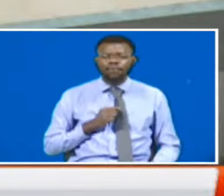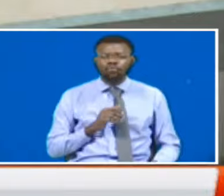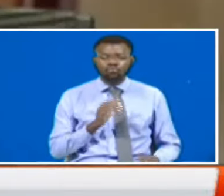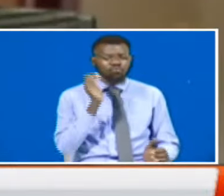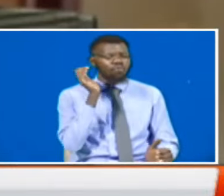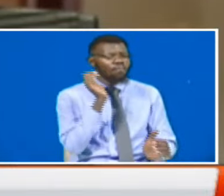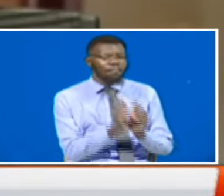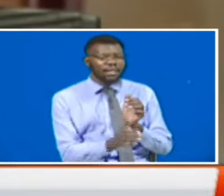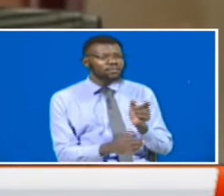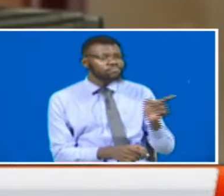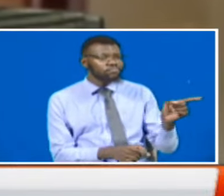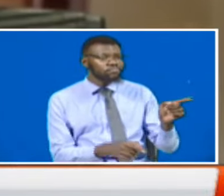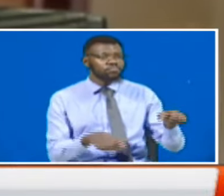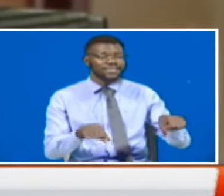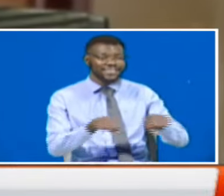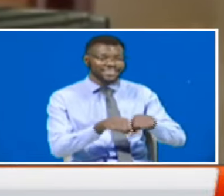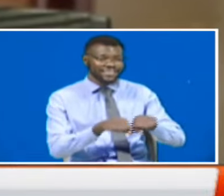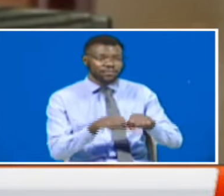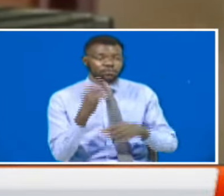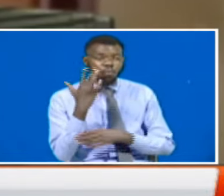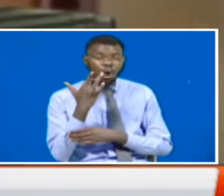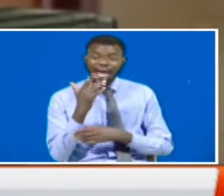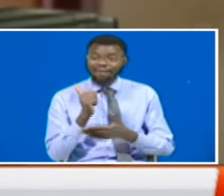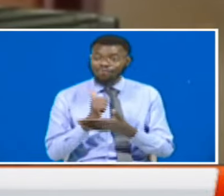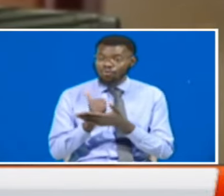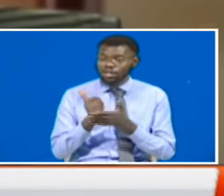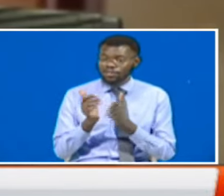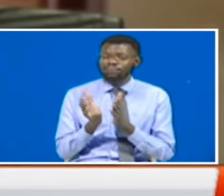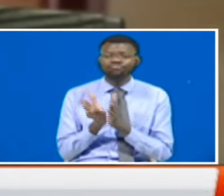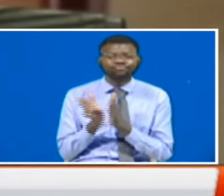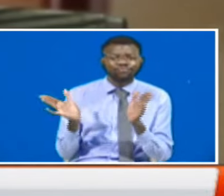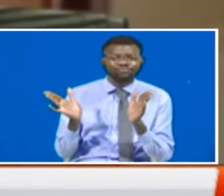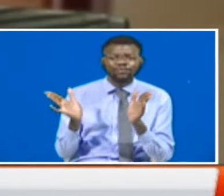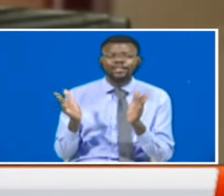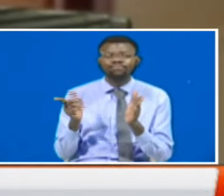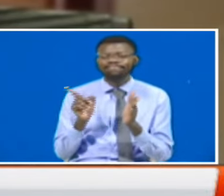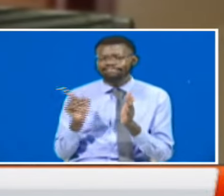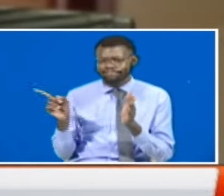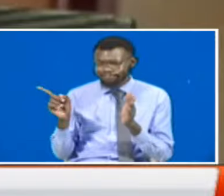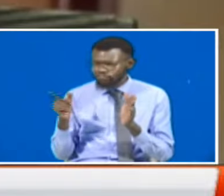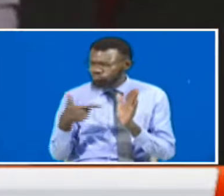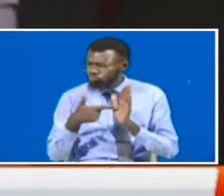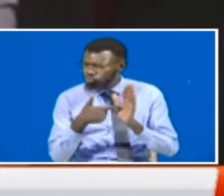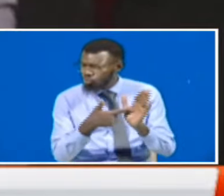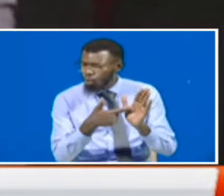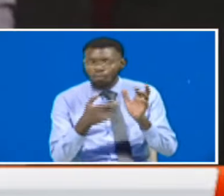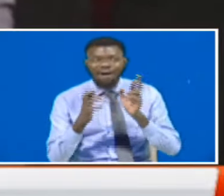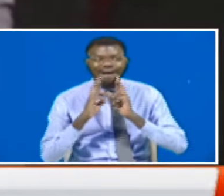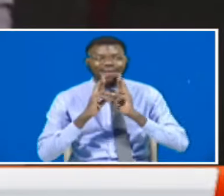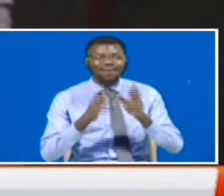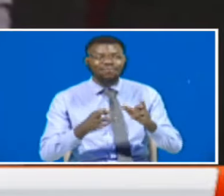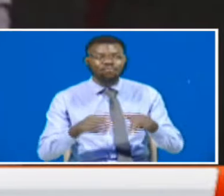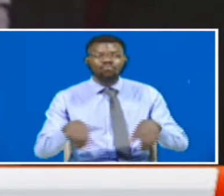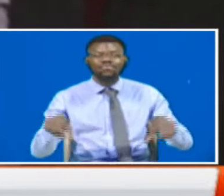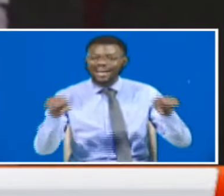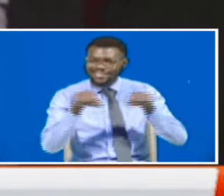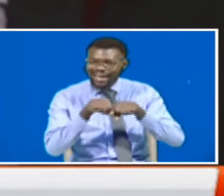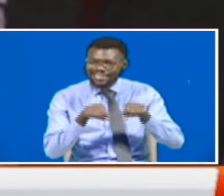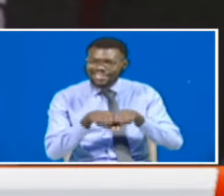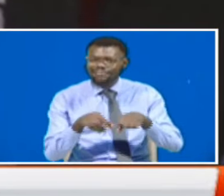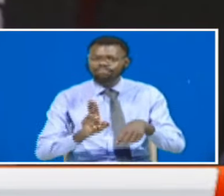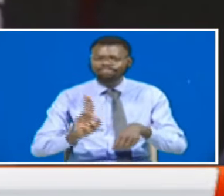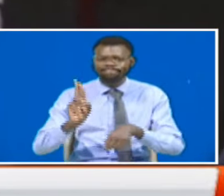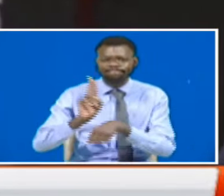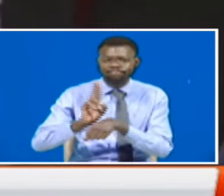Sakaja comes days after Auditor General Nancy Gathungu released a damning report on Sakaja's alleged